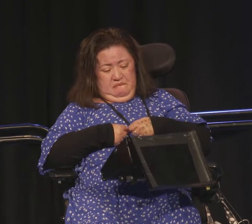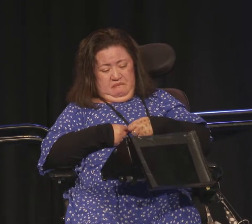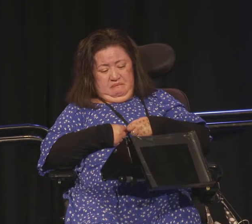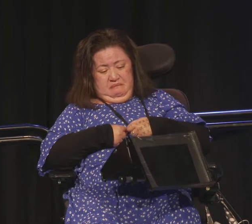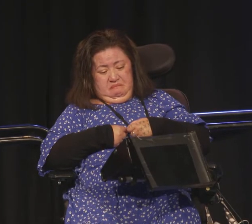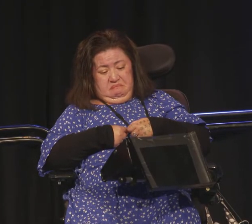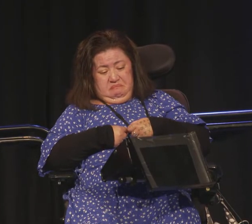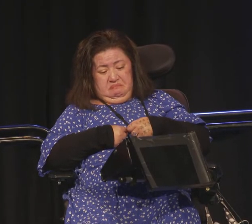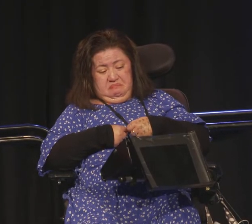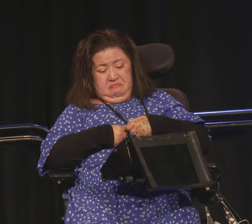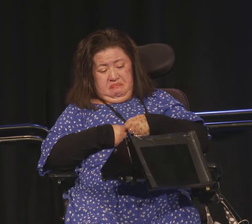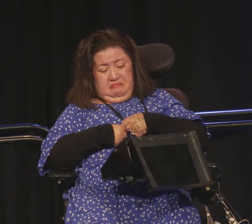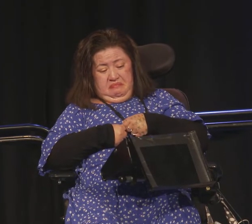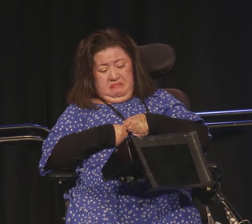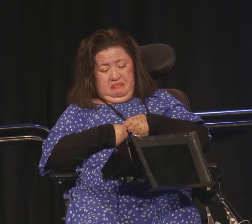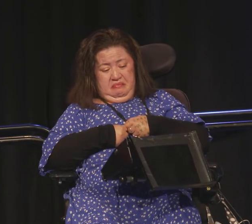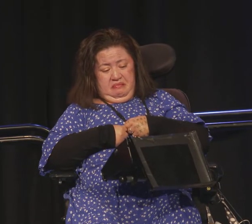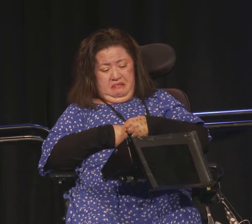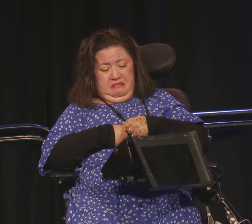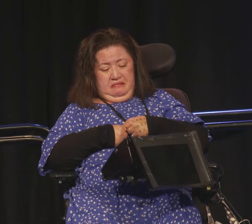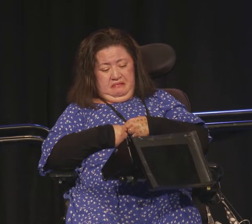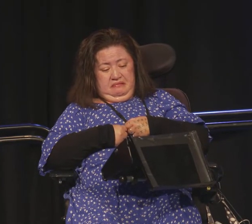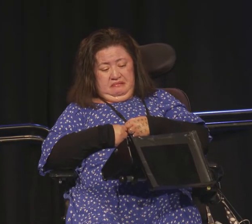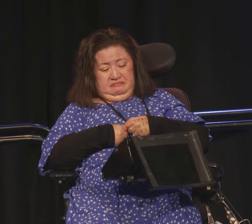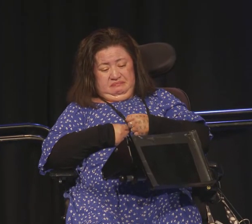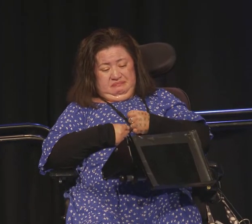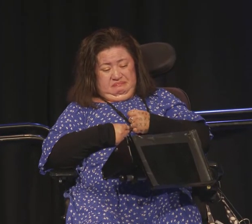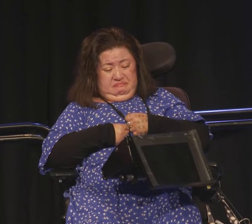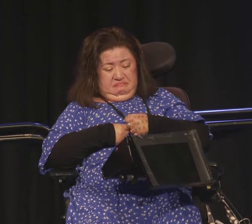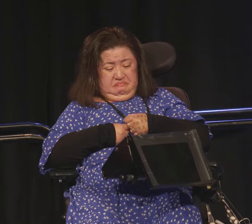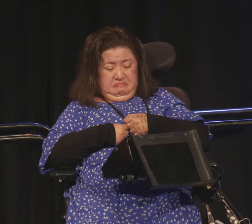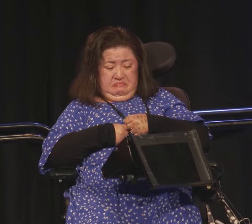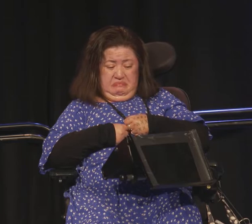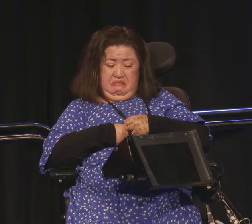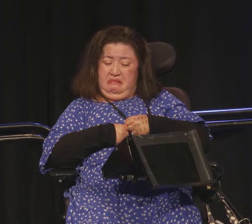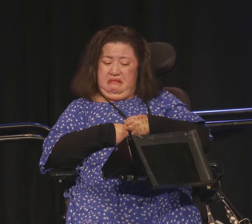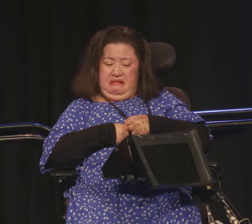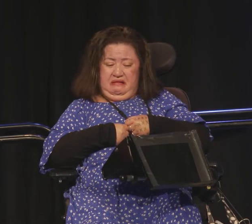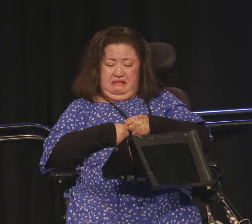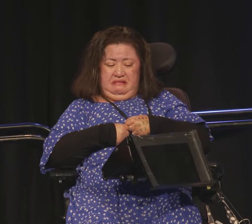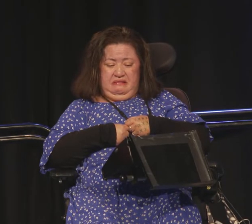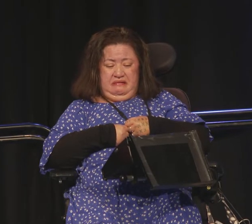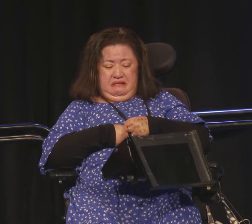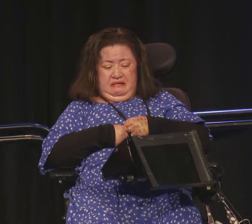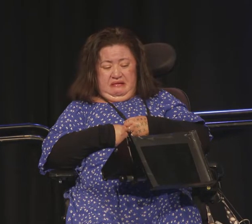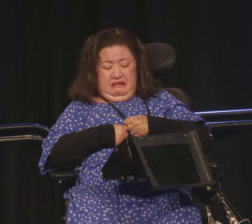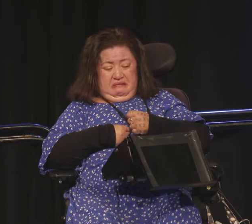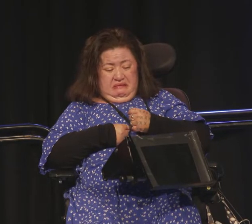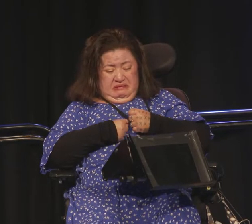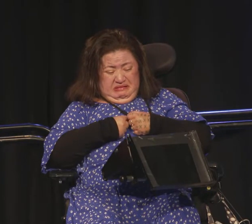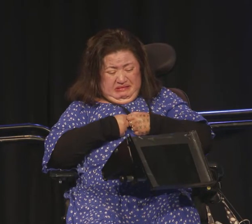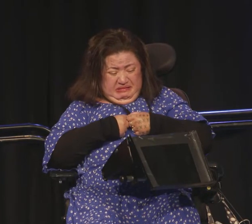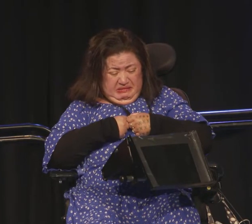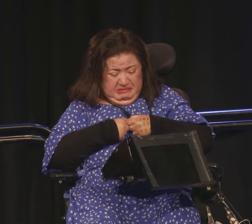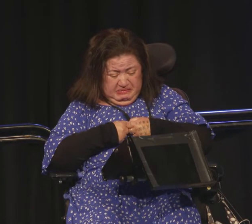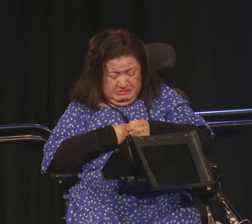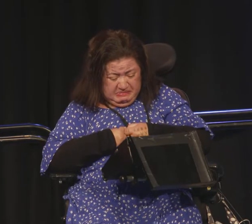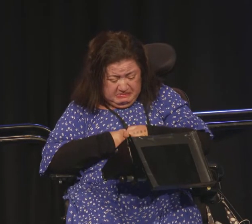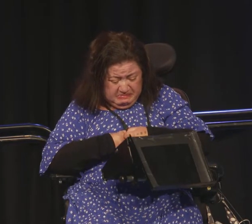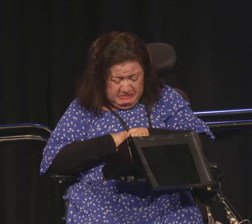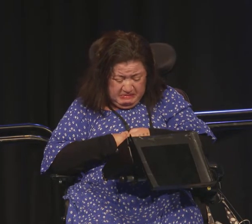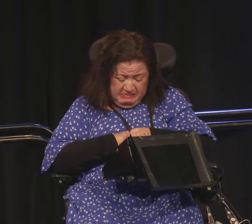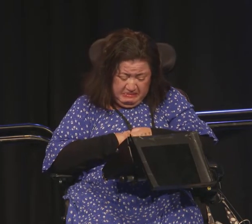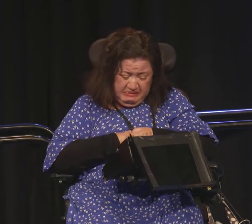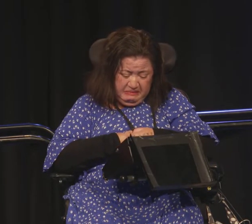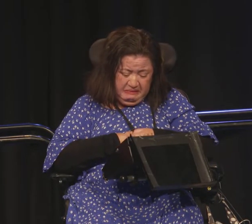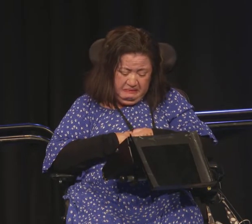share my experiences and my knowledge of my life as an artist with a living experience disability I've started work on my